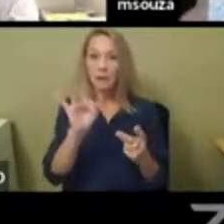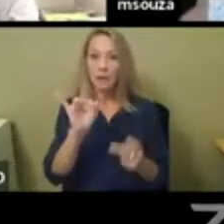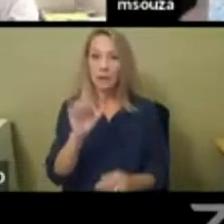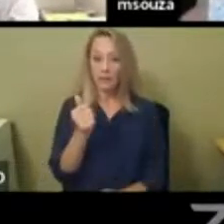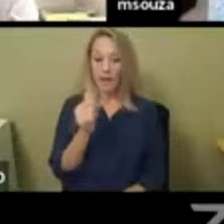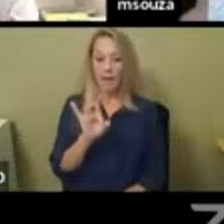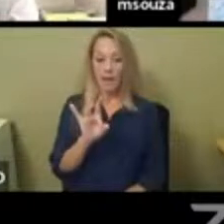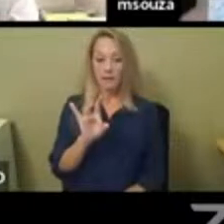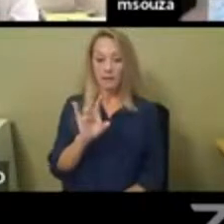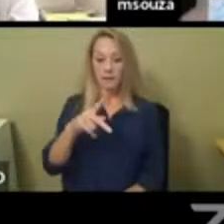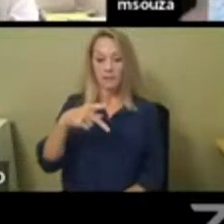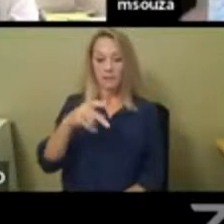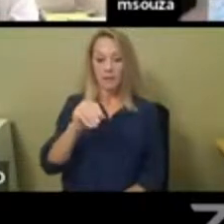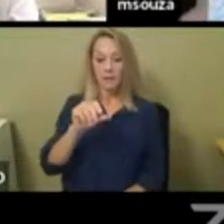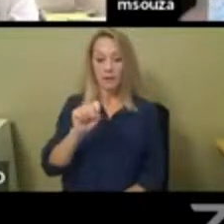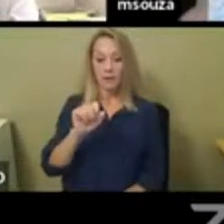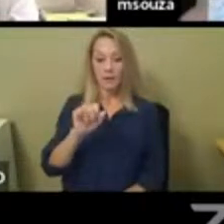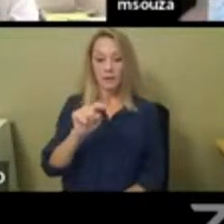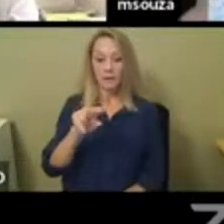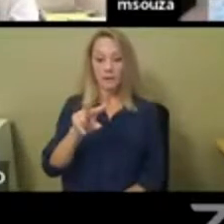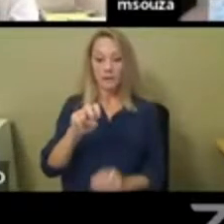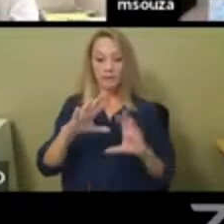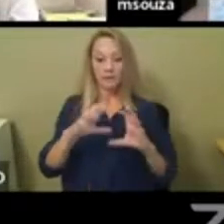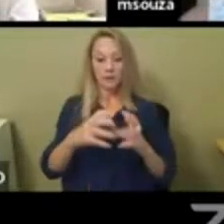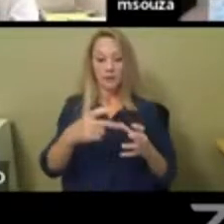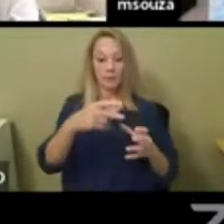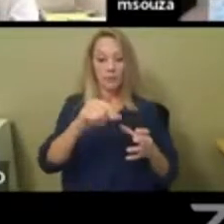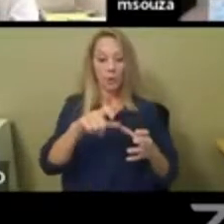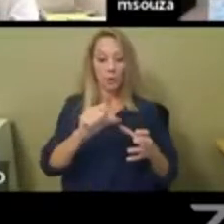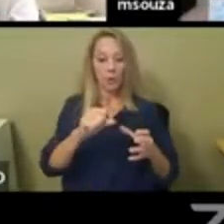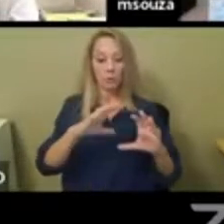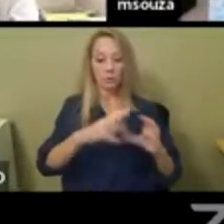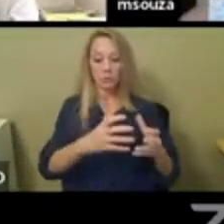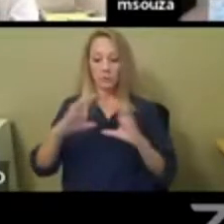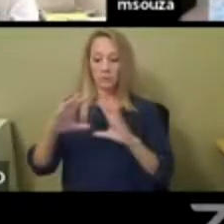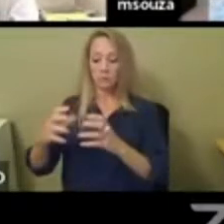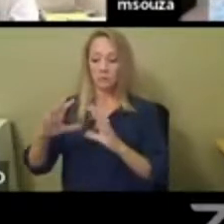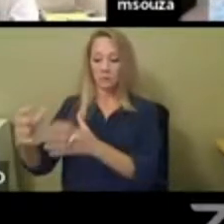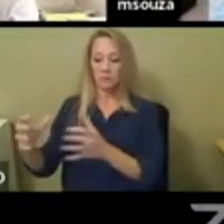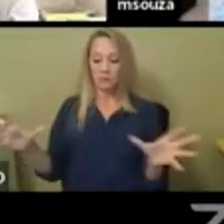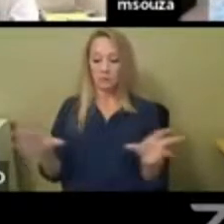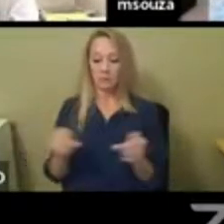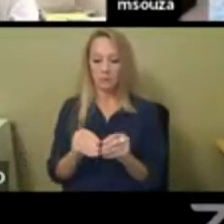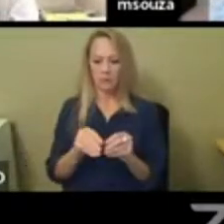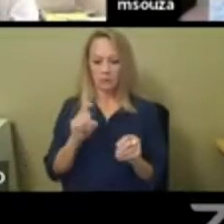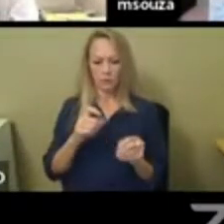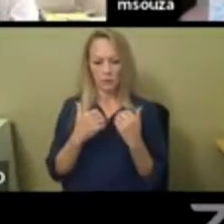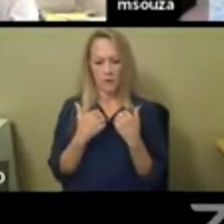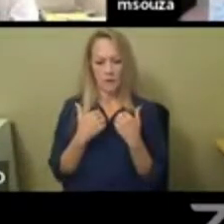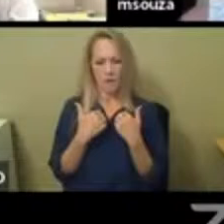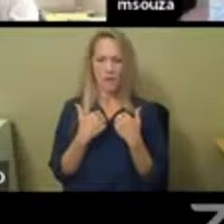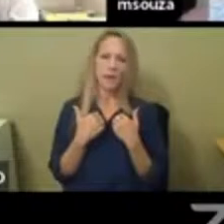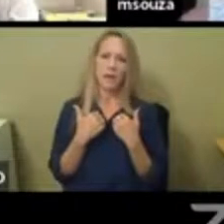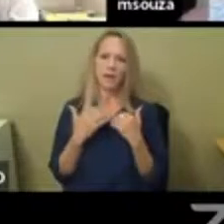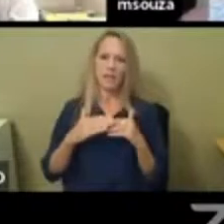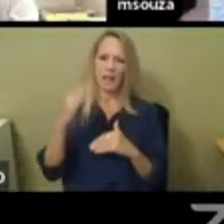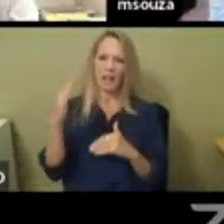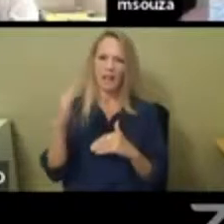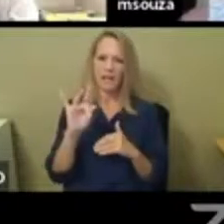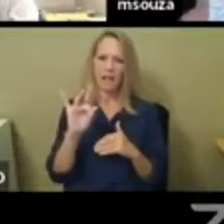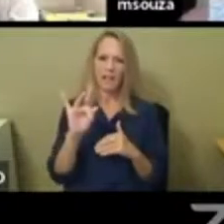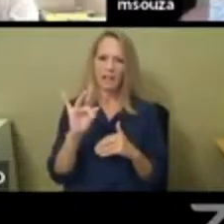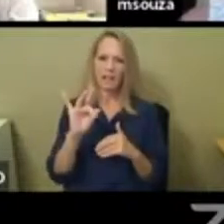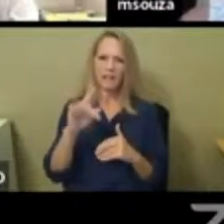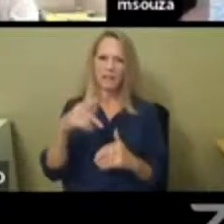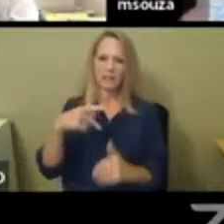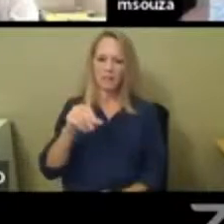positive pools of however 60, 70 people in those pools, I would think then you have to have at least 18 positives. So